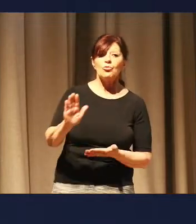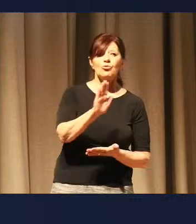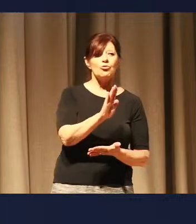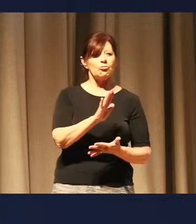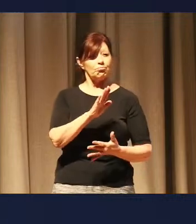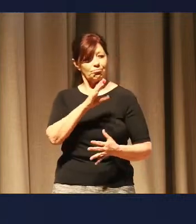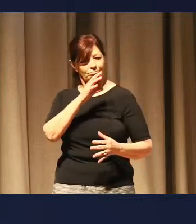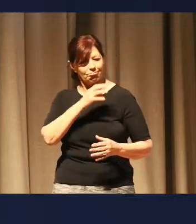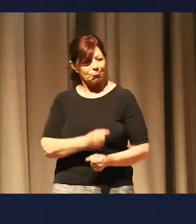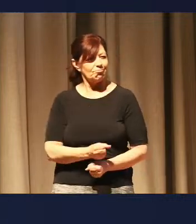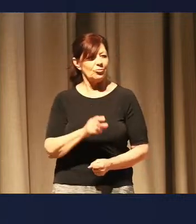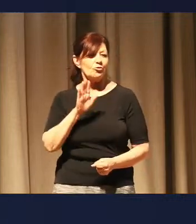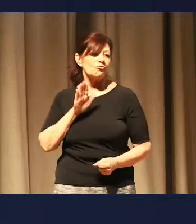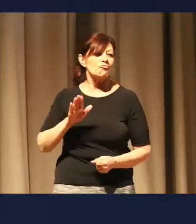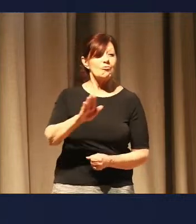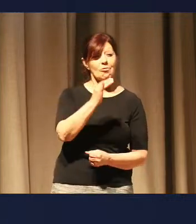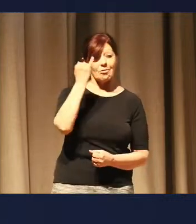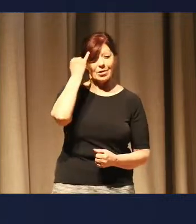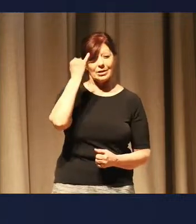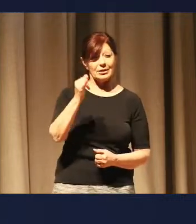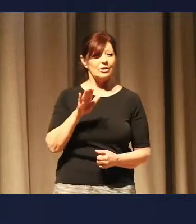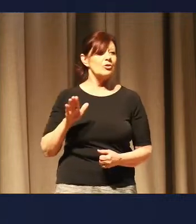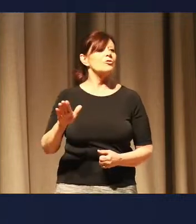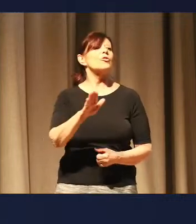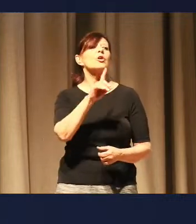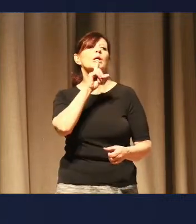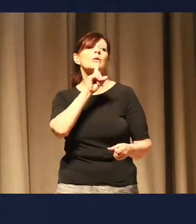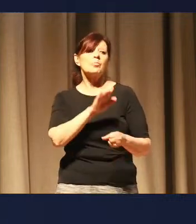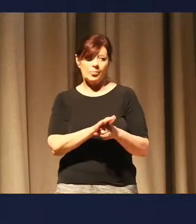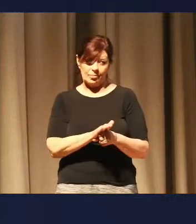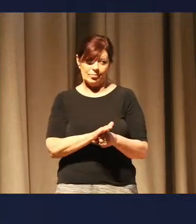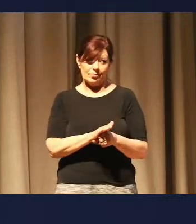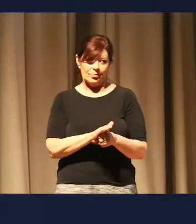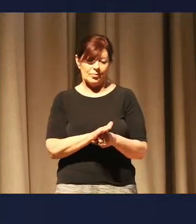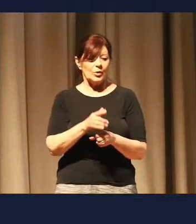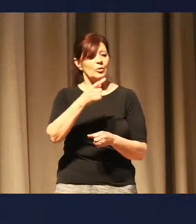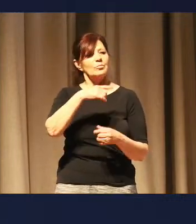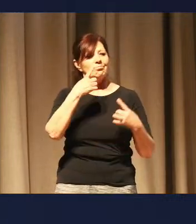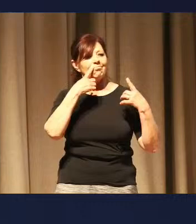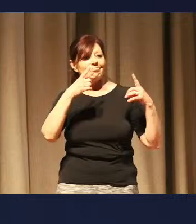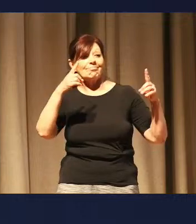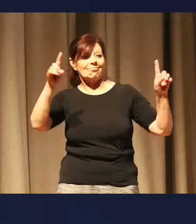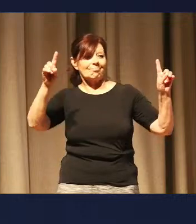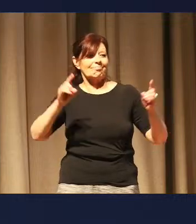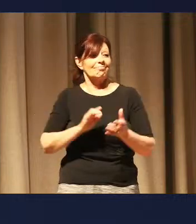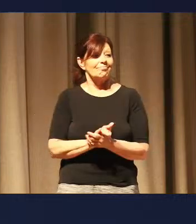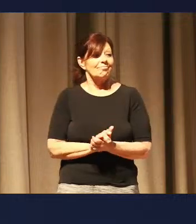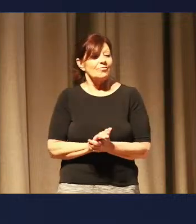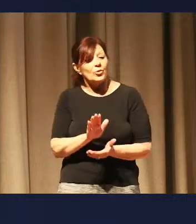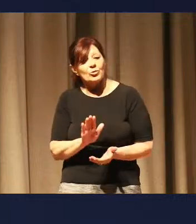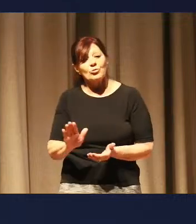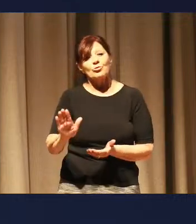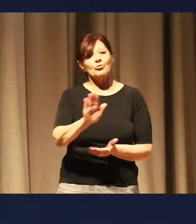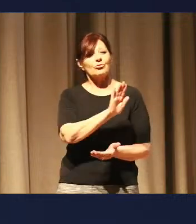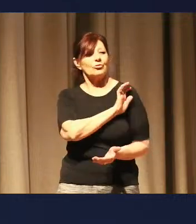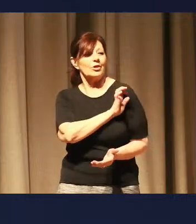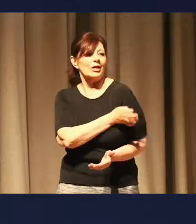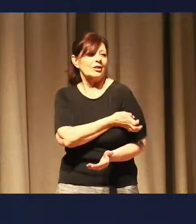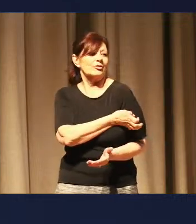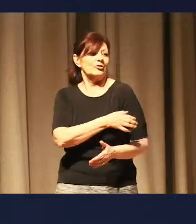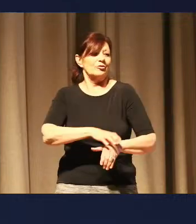resolve, your ideas, and your commitment that we succeed. Your